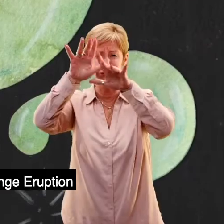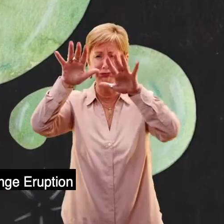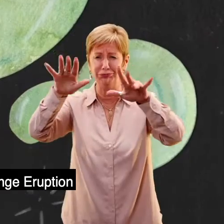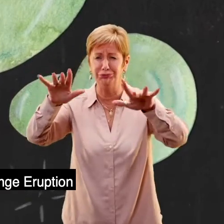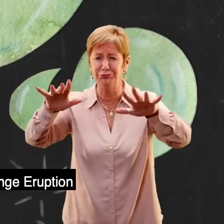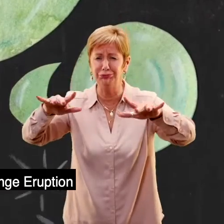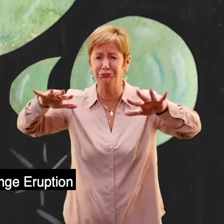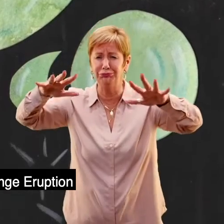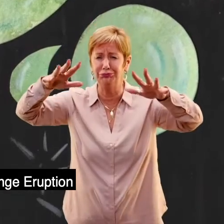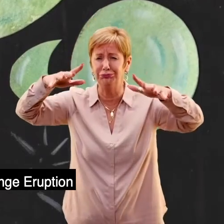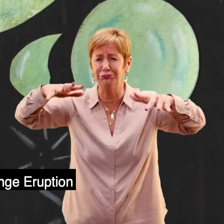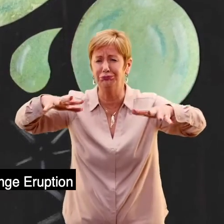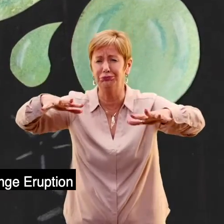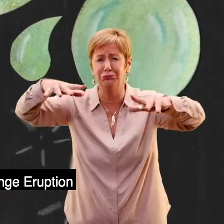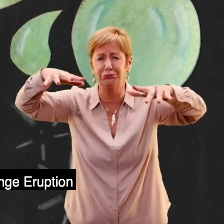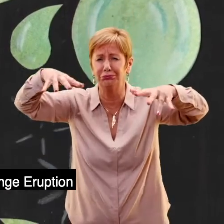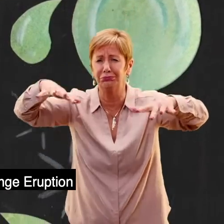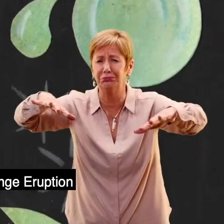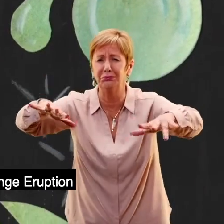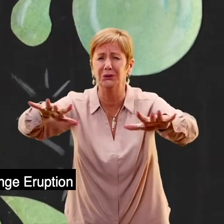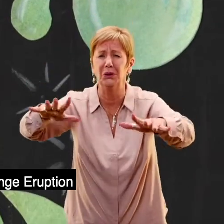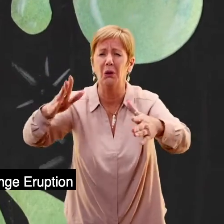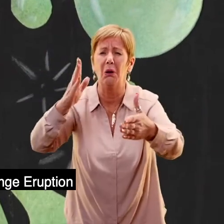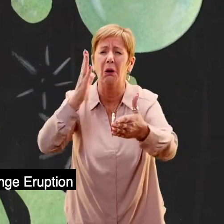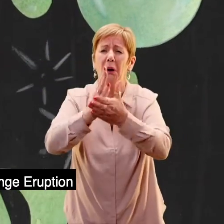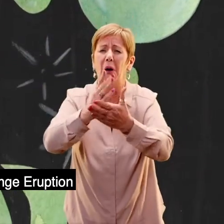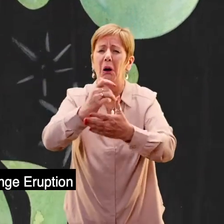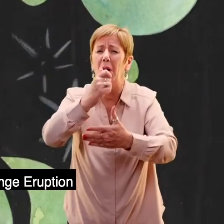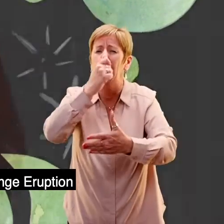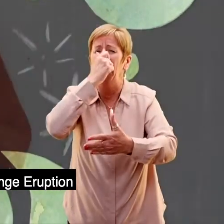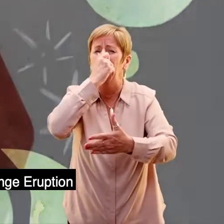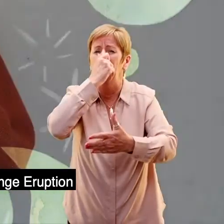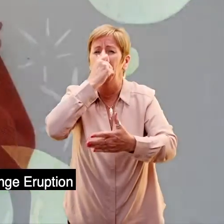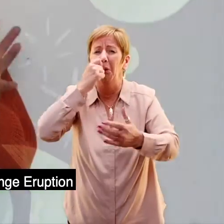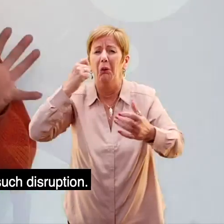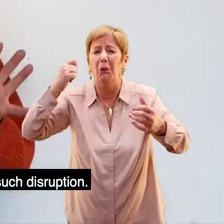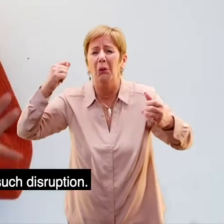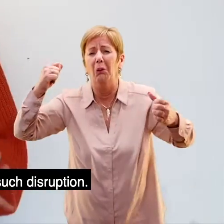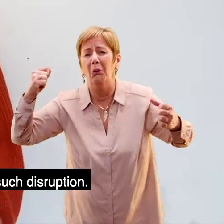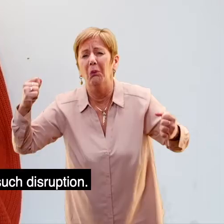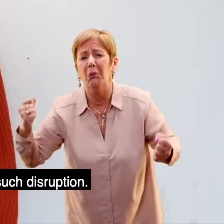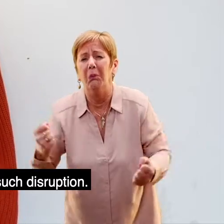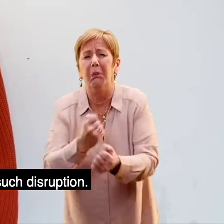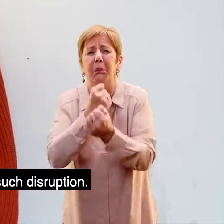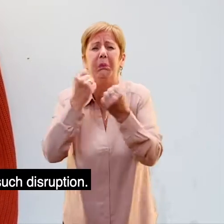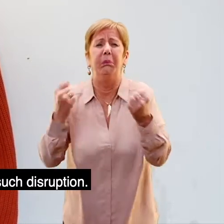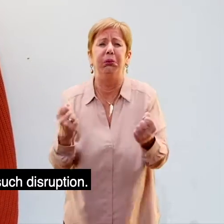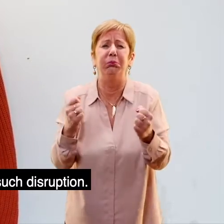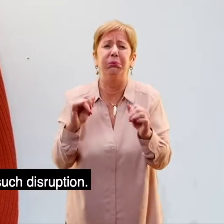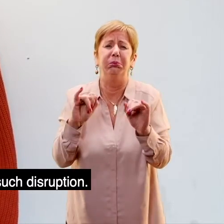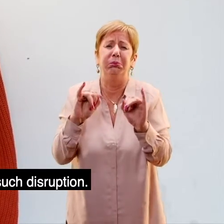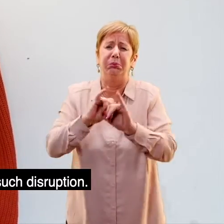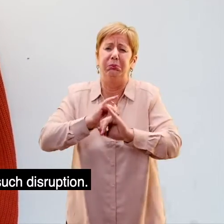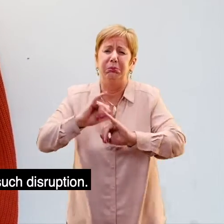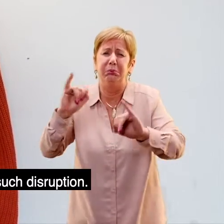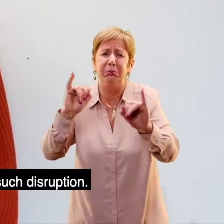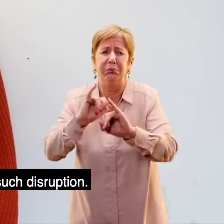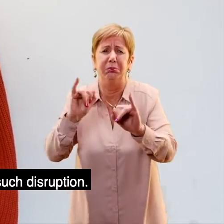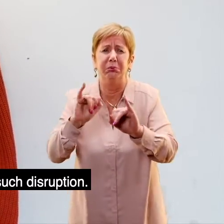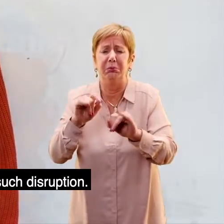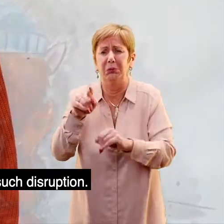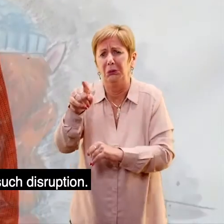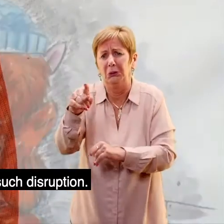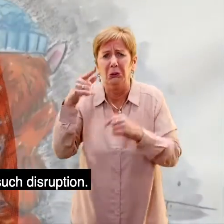It seemed forever since the strange eruption, the terrible stink that had caused such